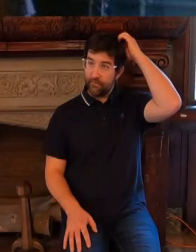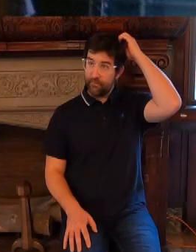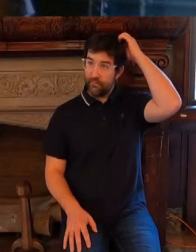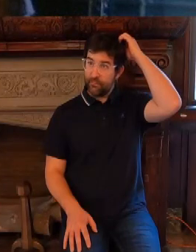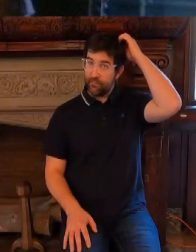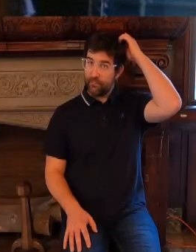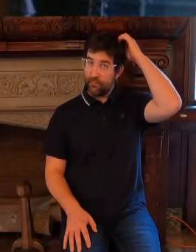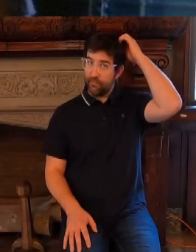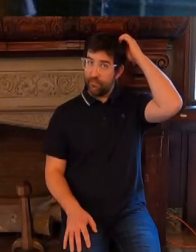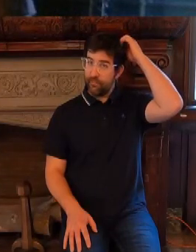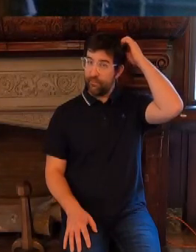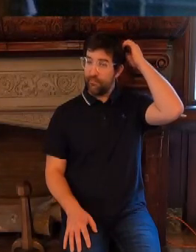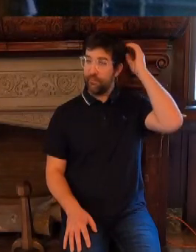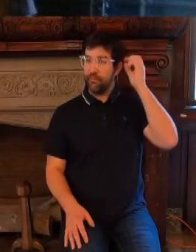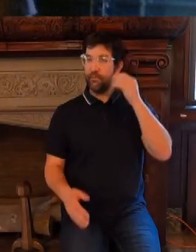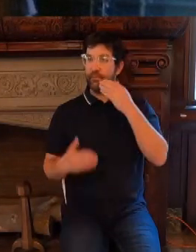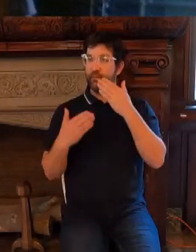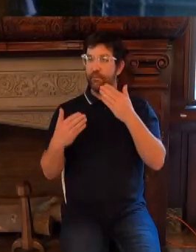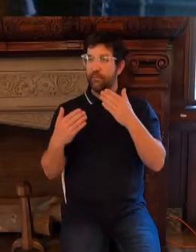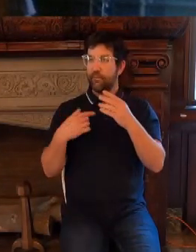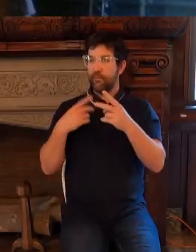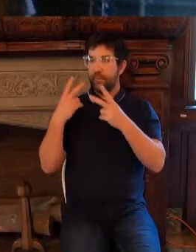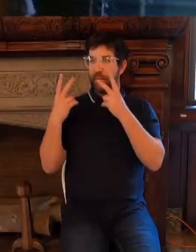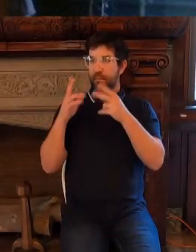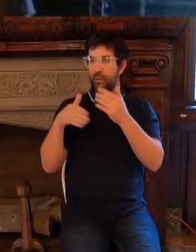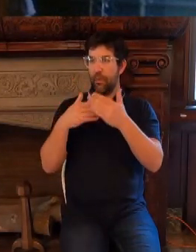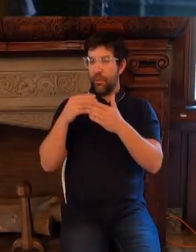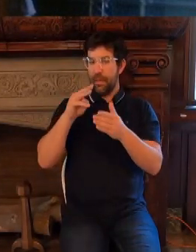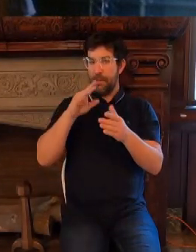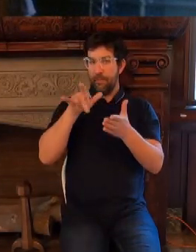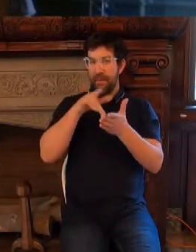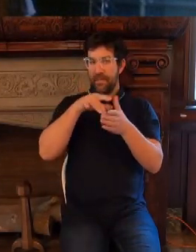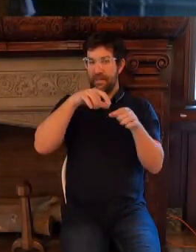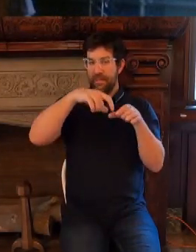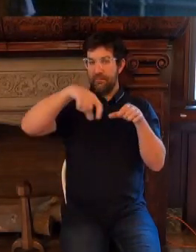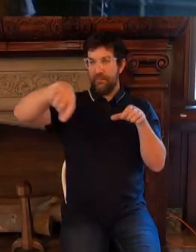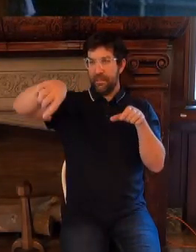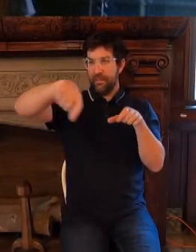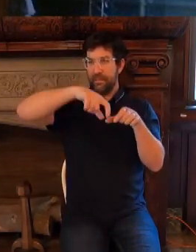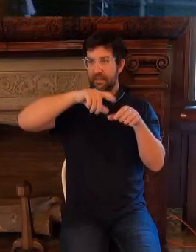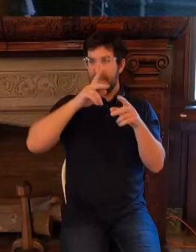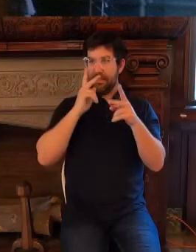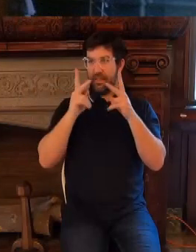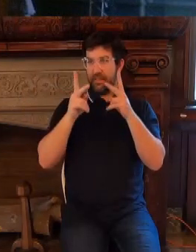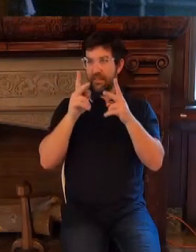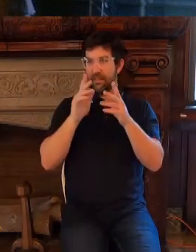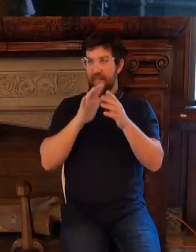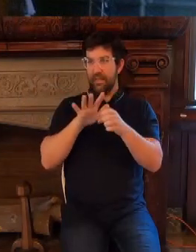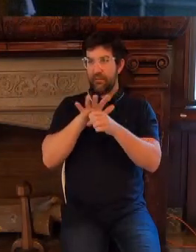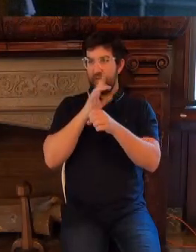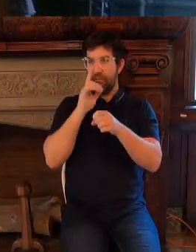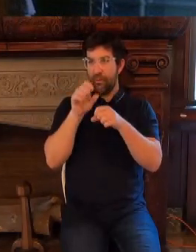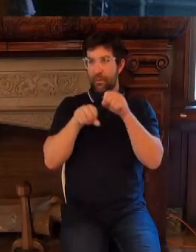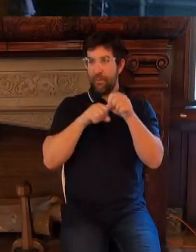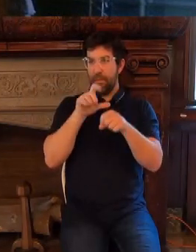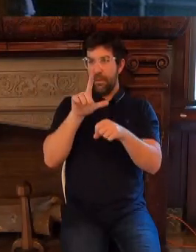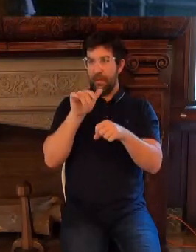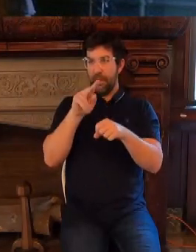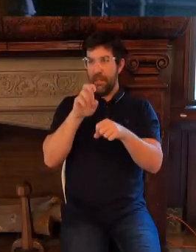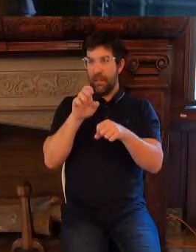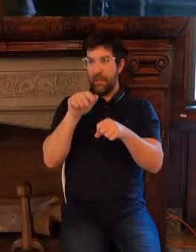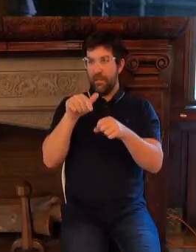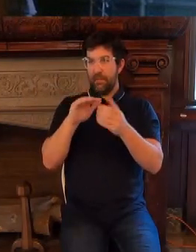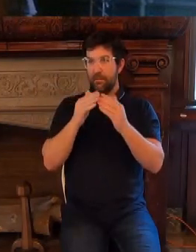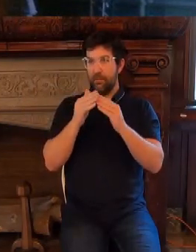Thank you. When I see all that median space, I see space for bike lanes. This community is